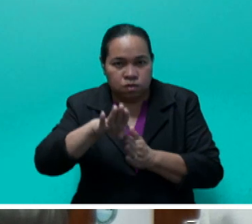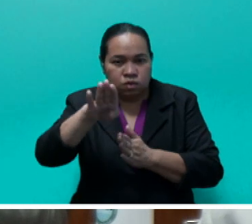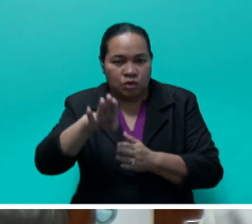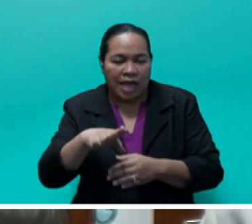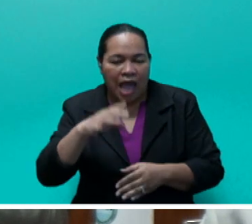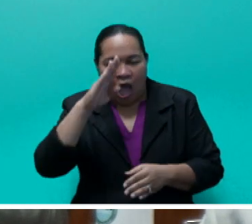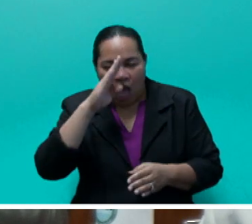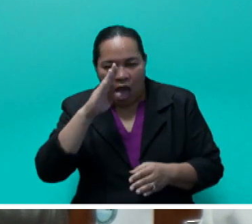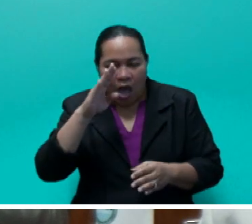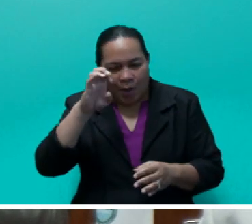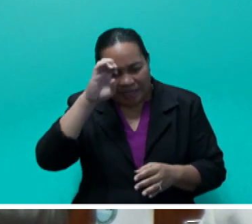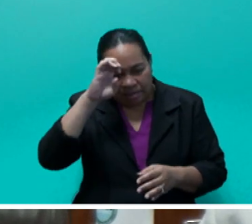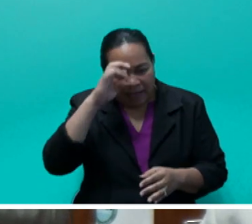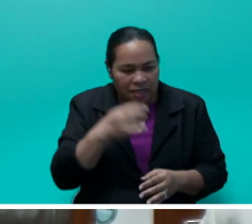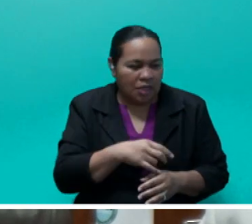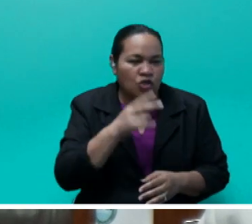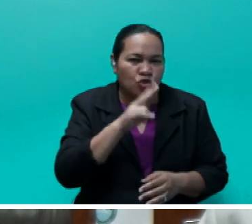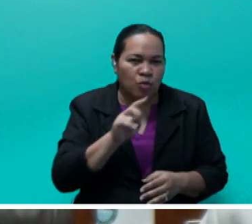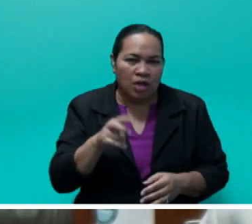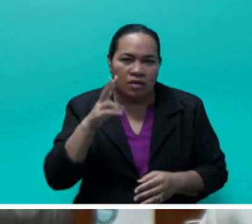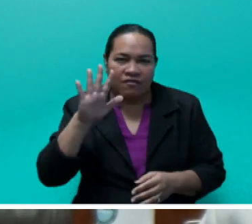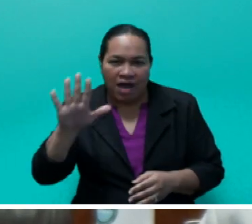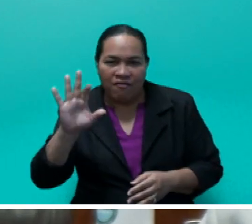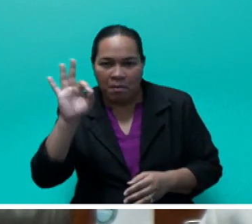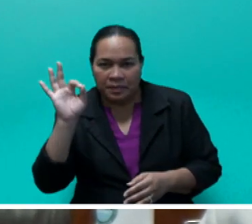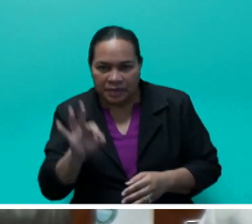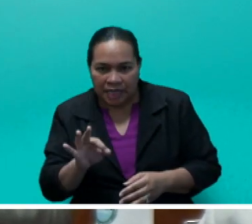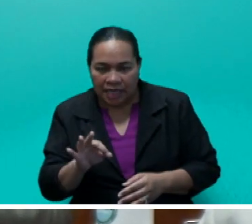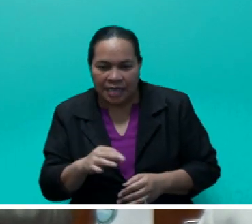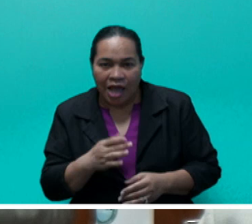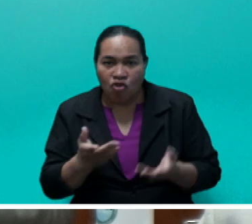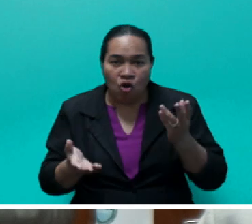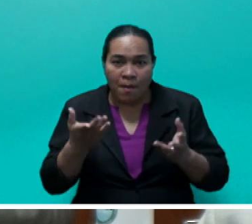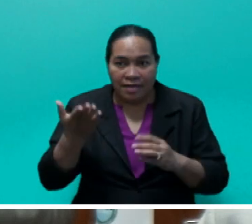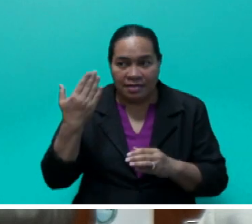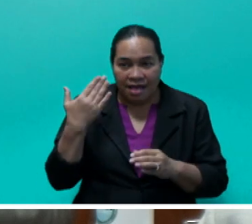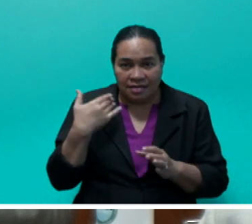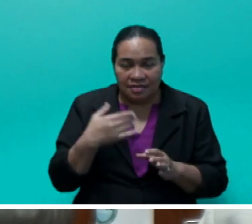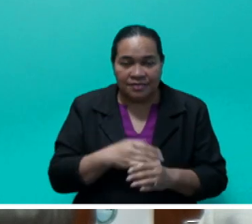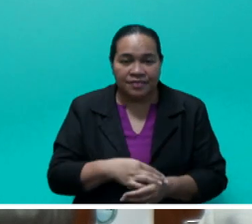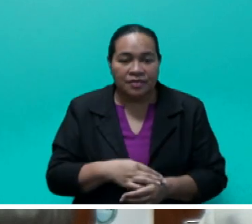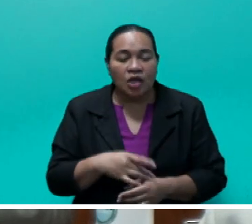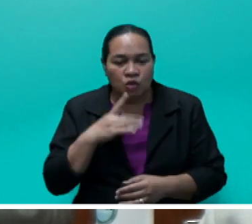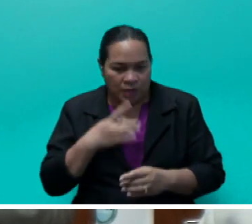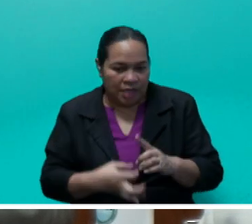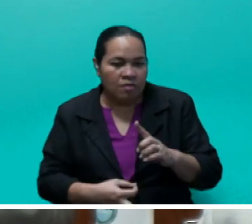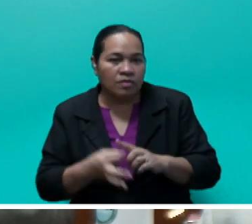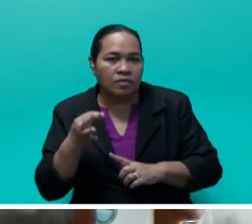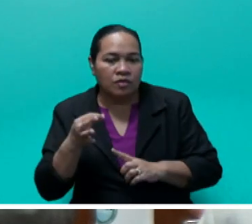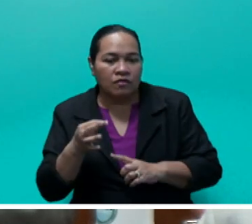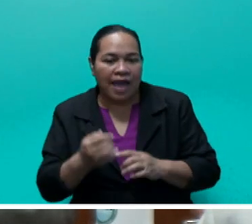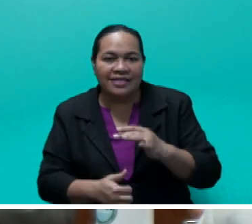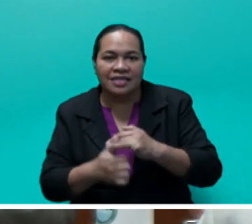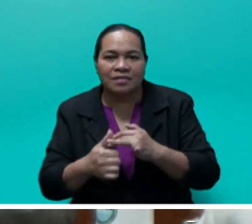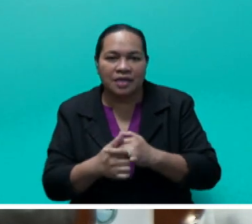to 5% compared to the previous year. With improved airline capacity, we anticipate better accessibility to islands and an average of